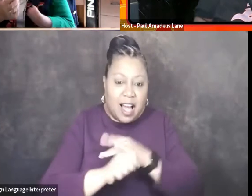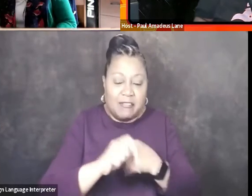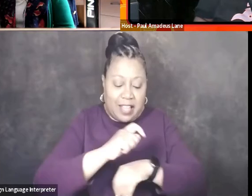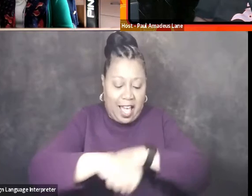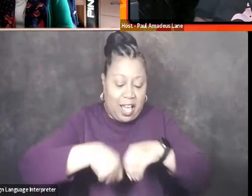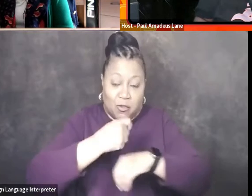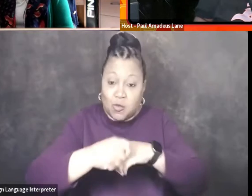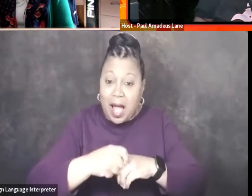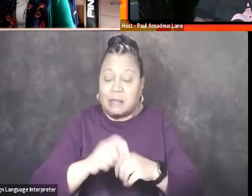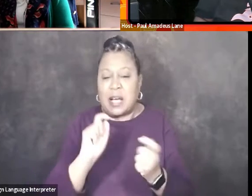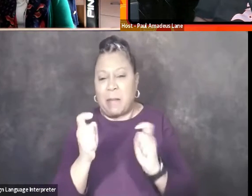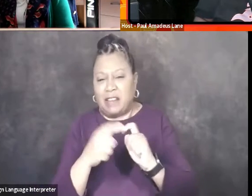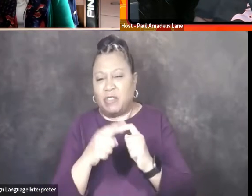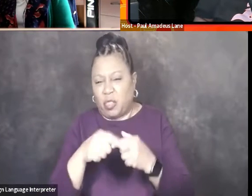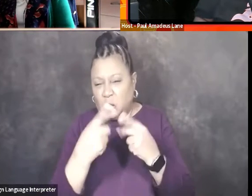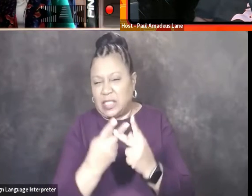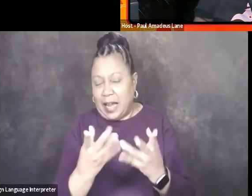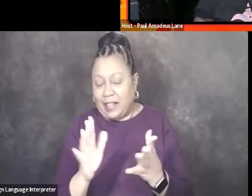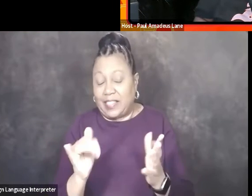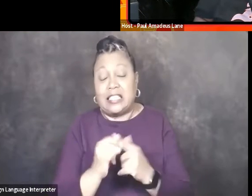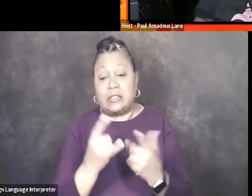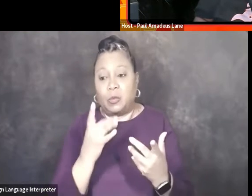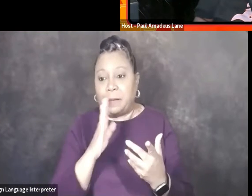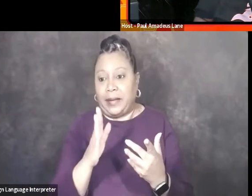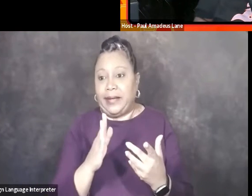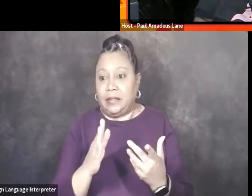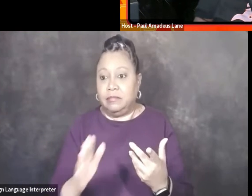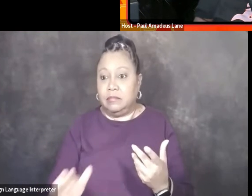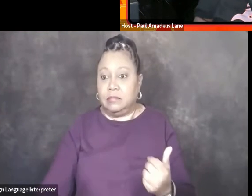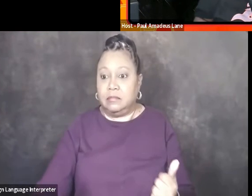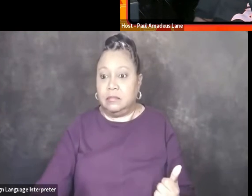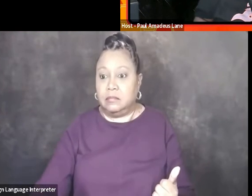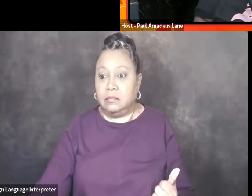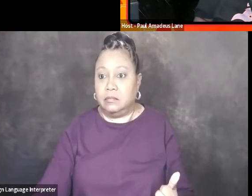wraps, modifications to those kinds of things would be